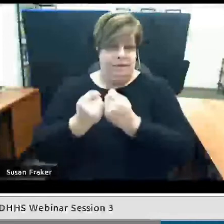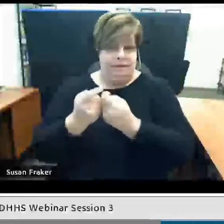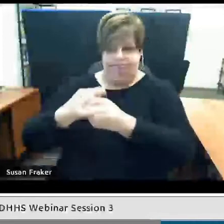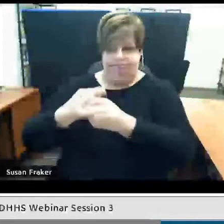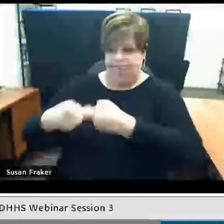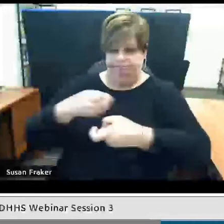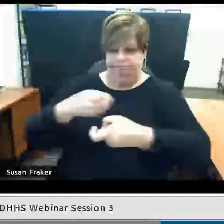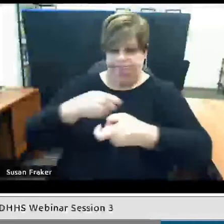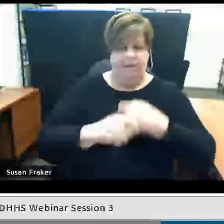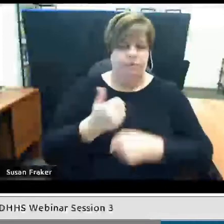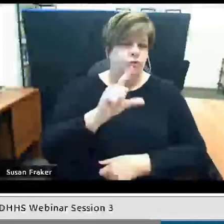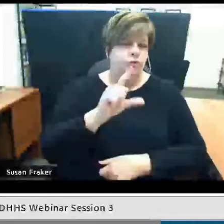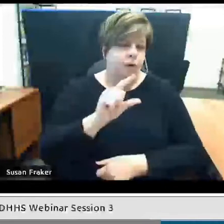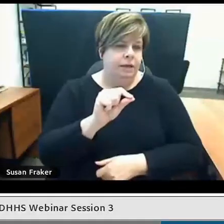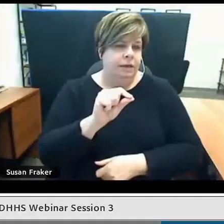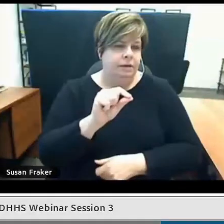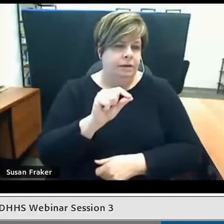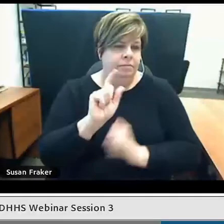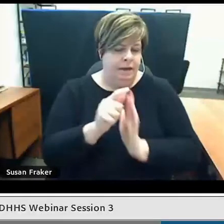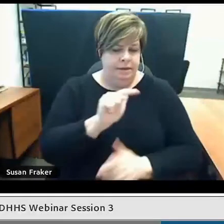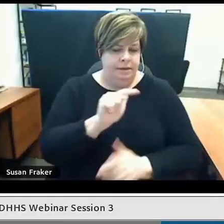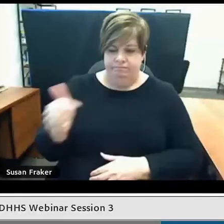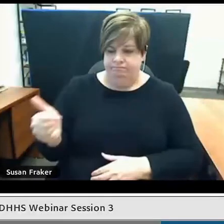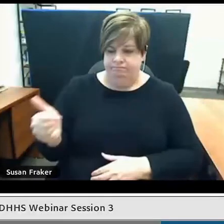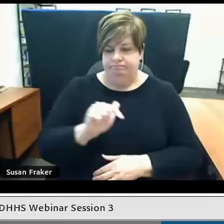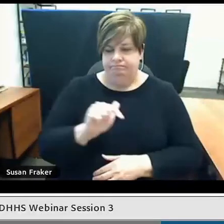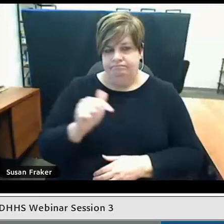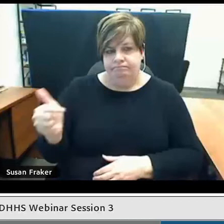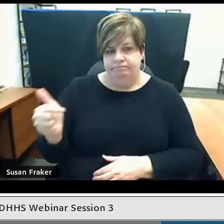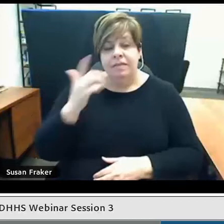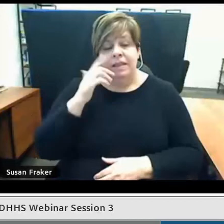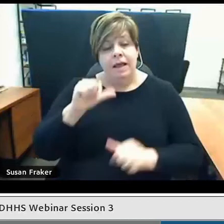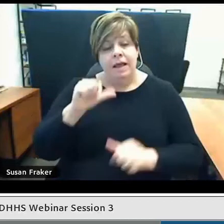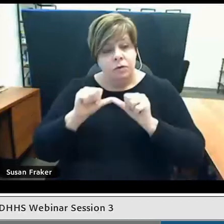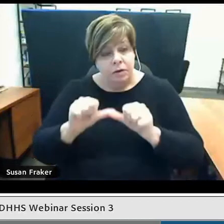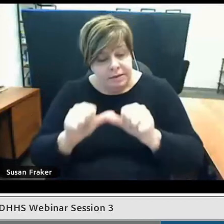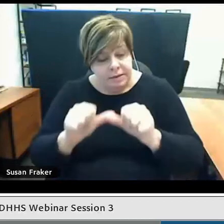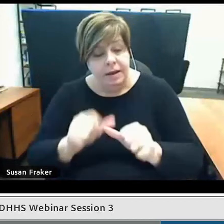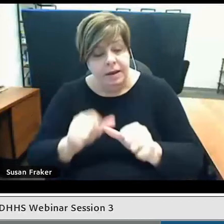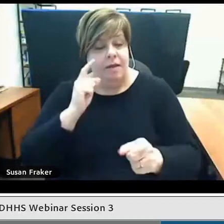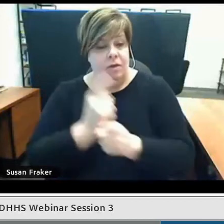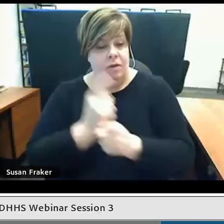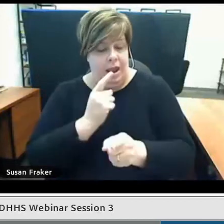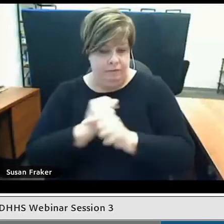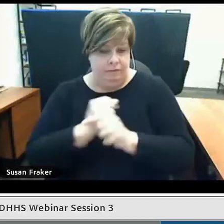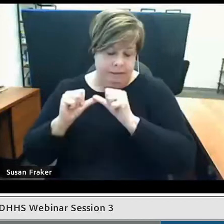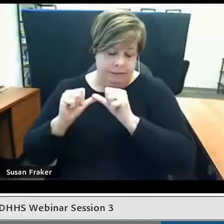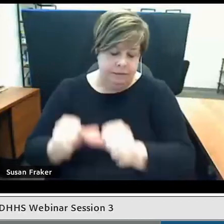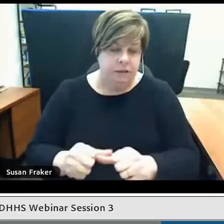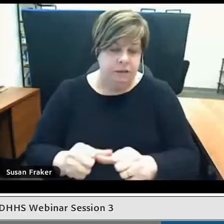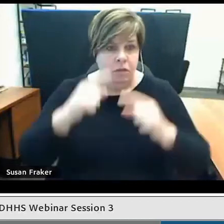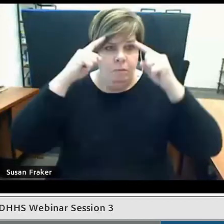20 minutes, and that's so that their consistency and their accuracy can continue. It's an exhausting process to take